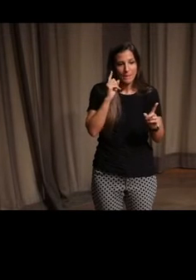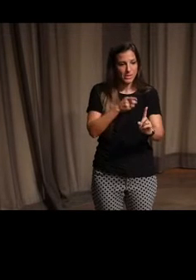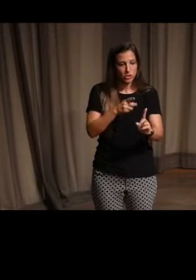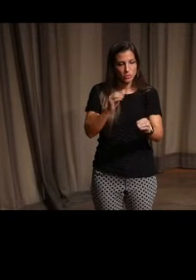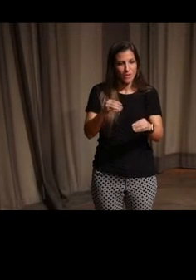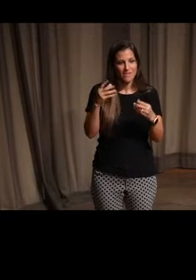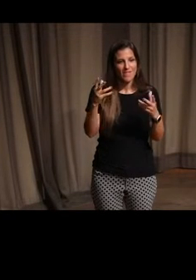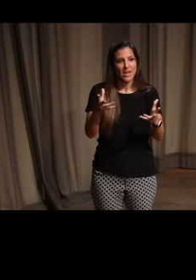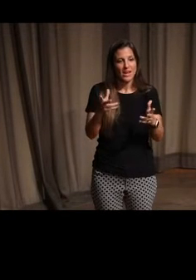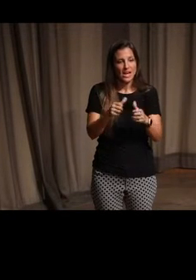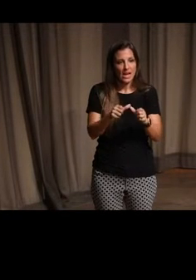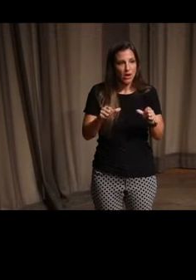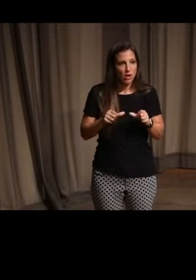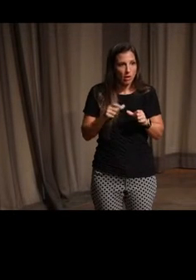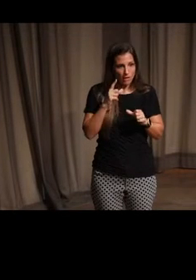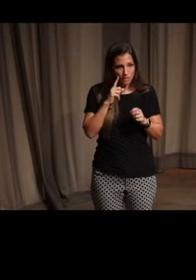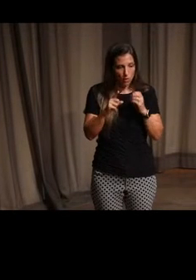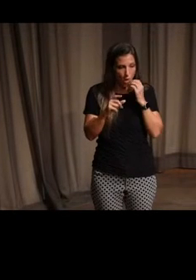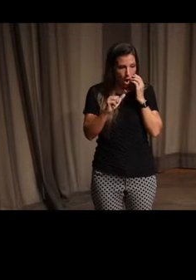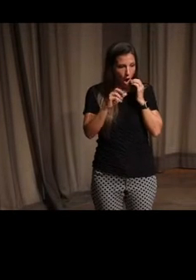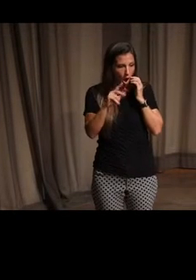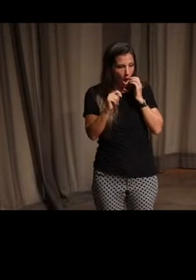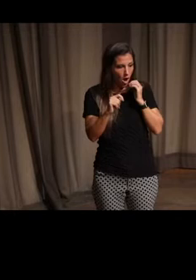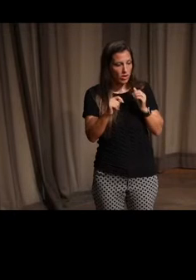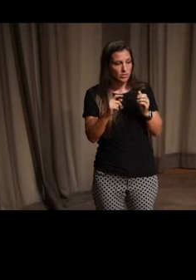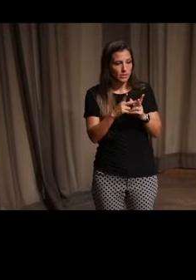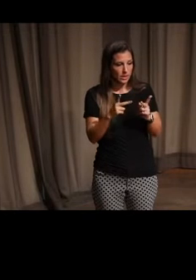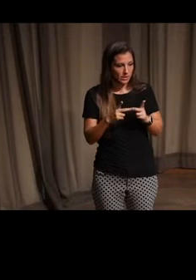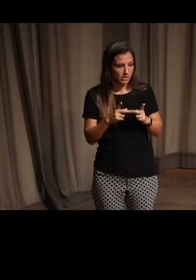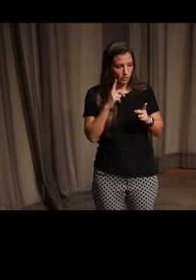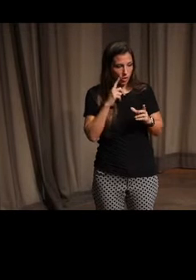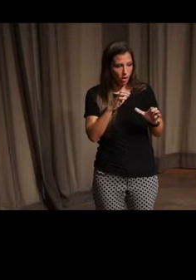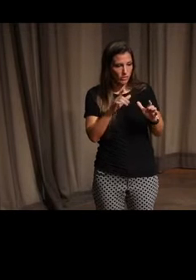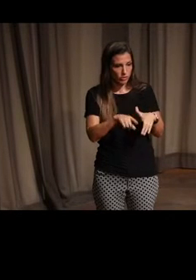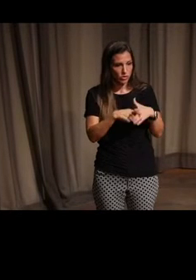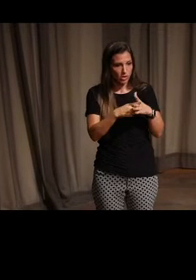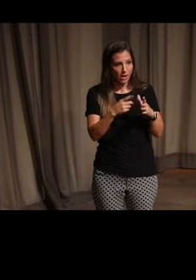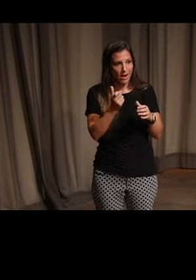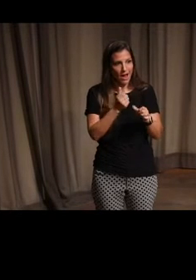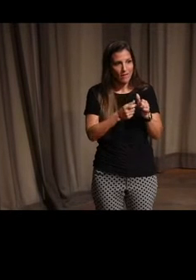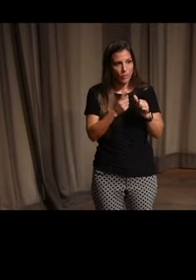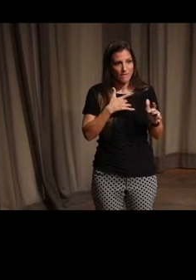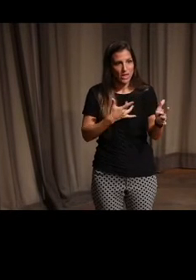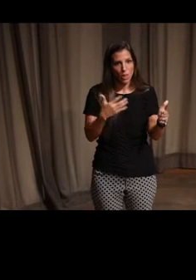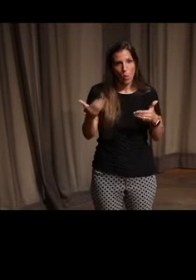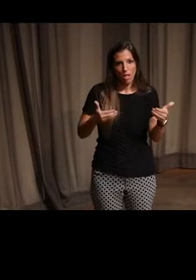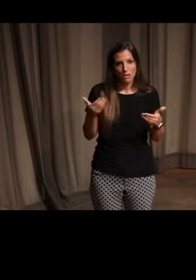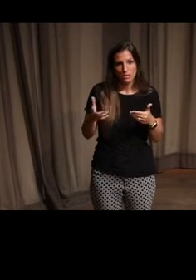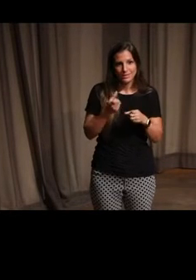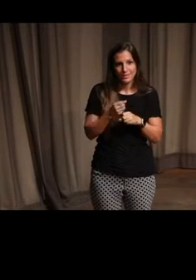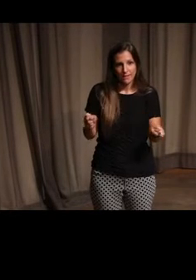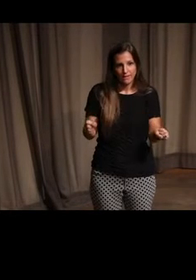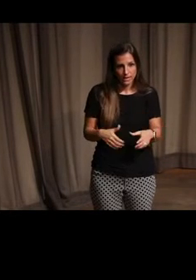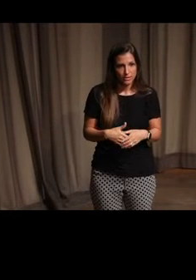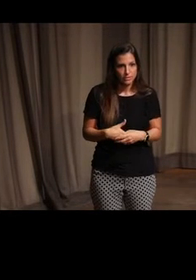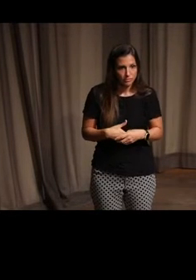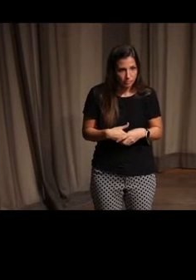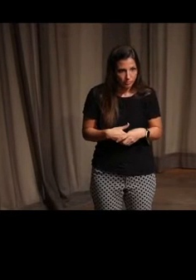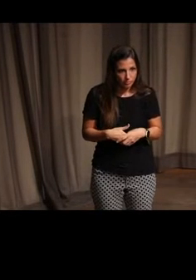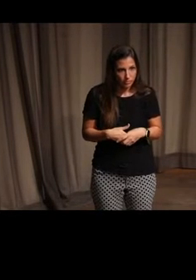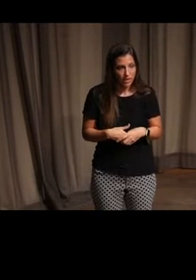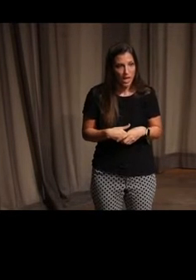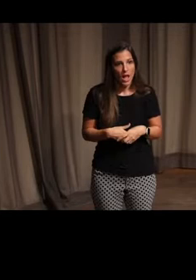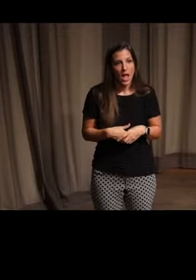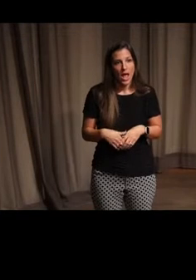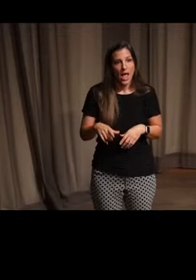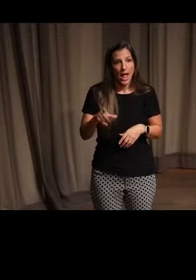to provide a space for using art as catalyst for a conversation where everyone can feel welcome and everyone can feel safe. And I